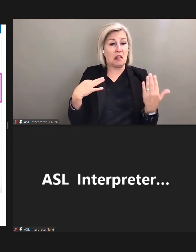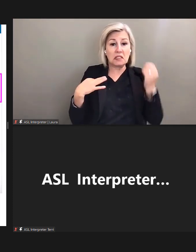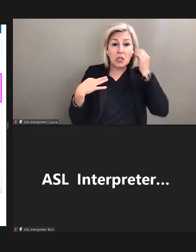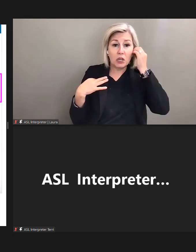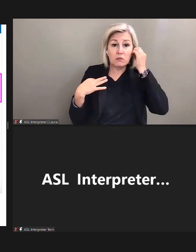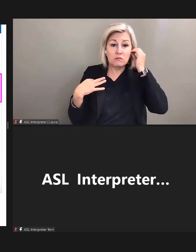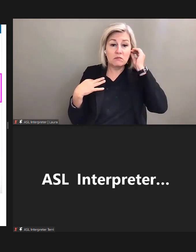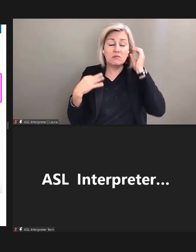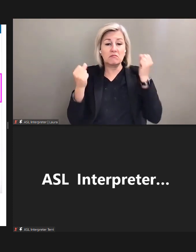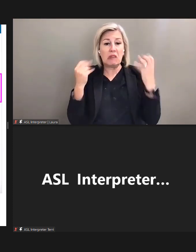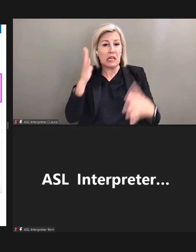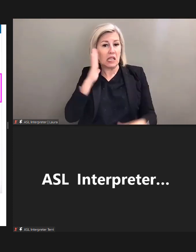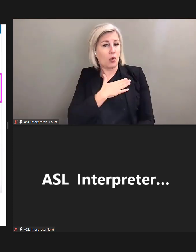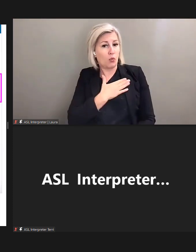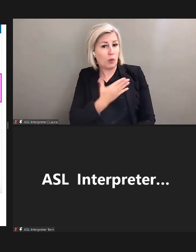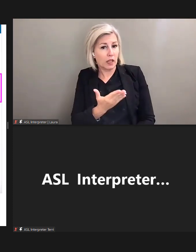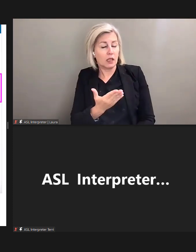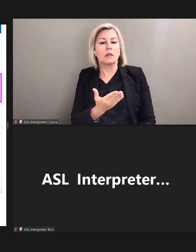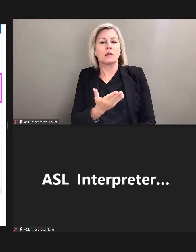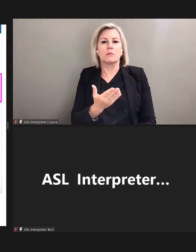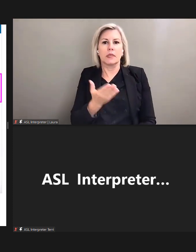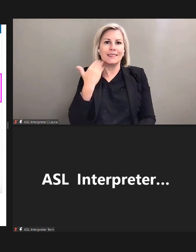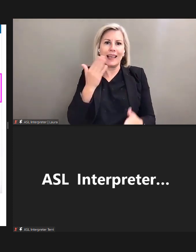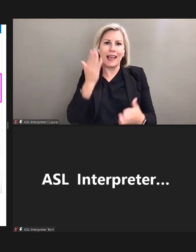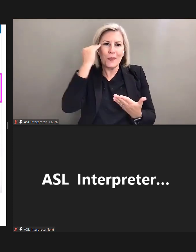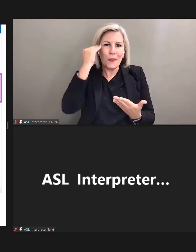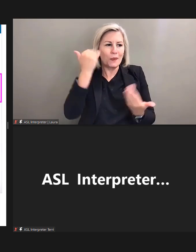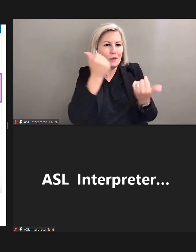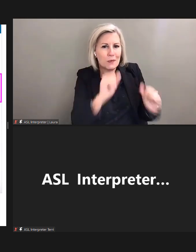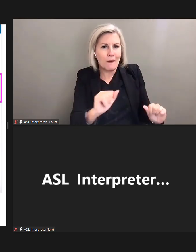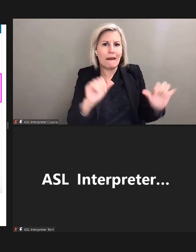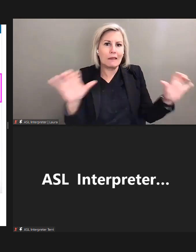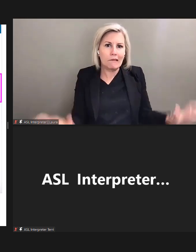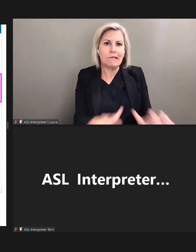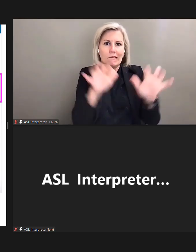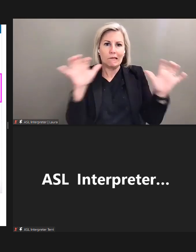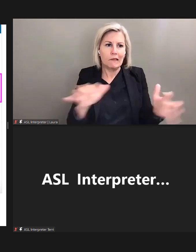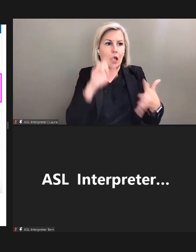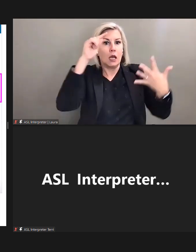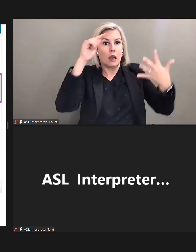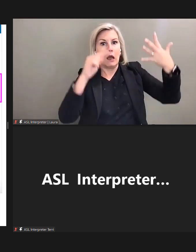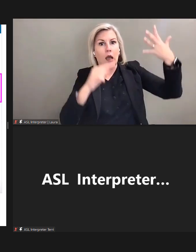volunteer basis, given all that you're trying to do for children.